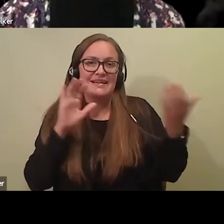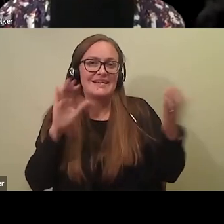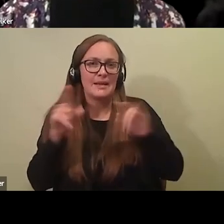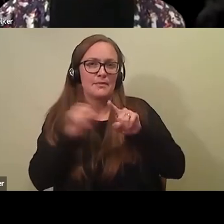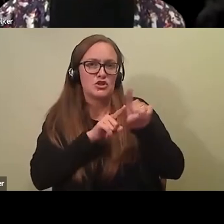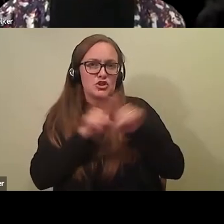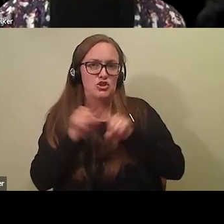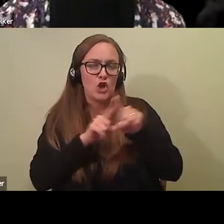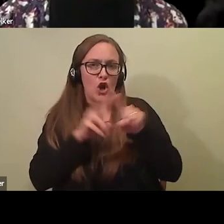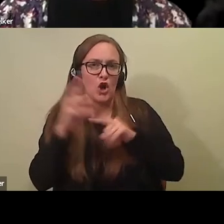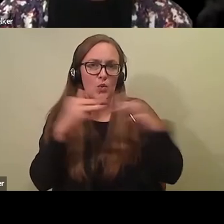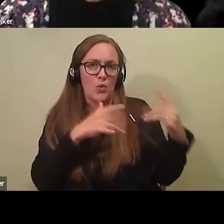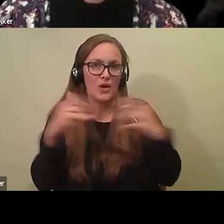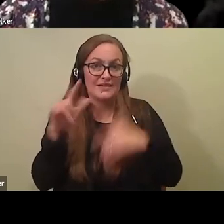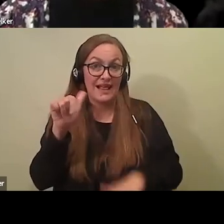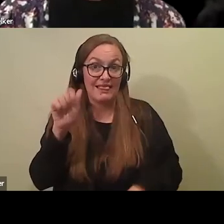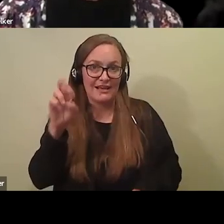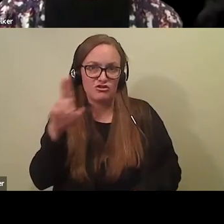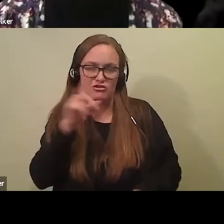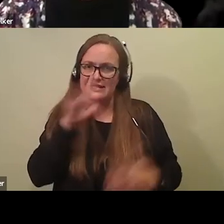lasers are death machines, okay? Right.